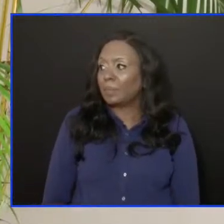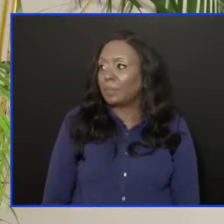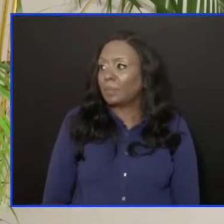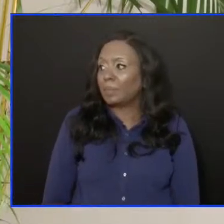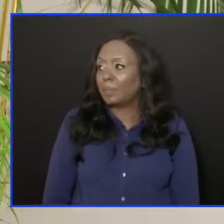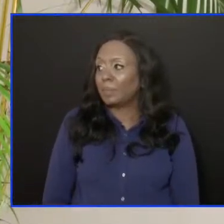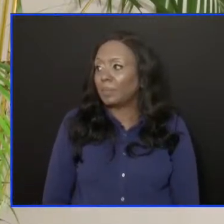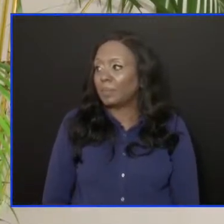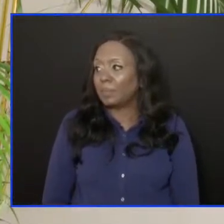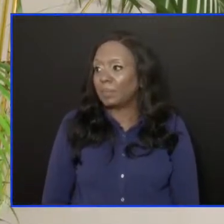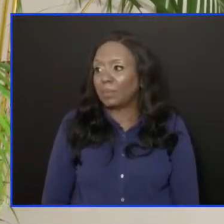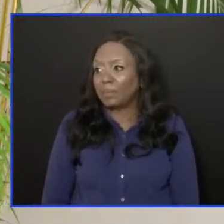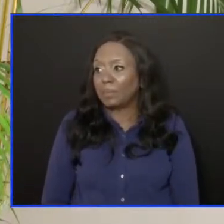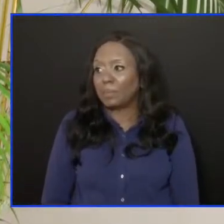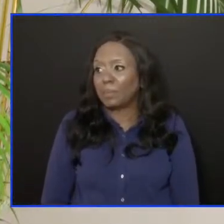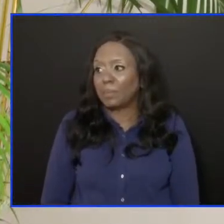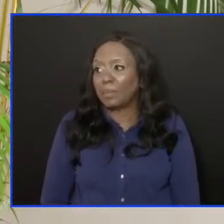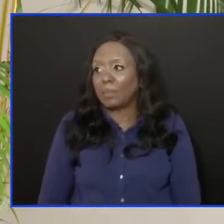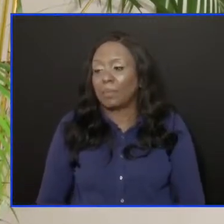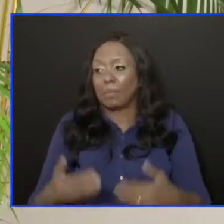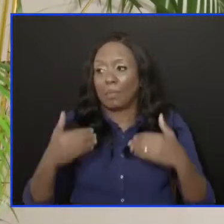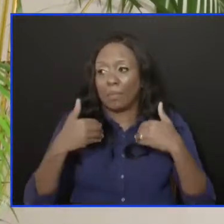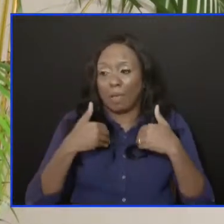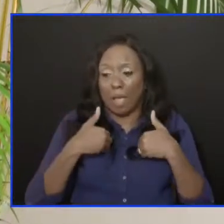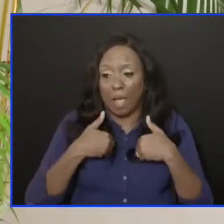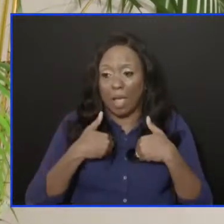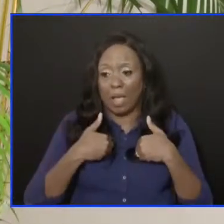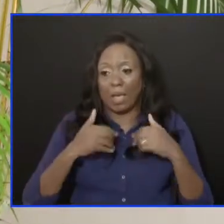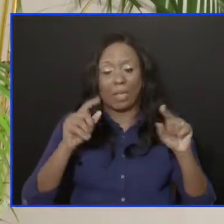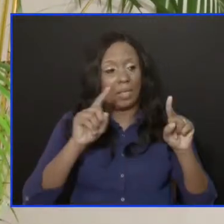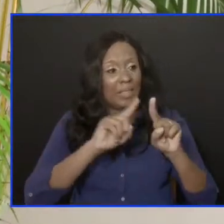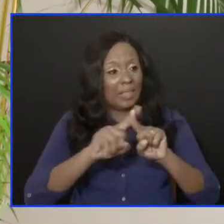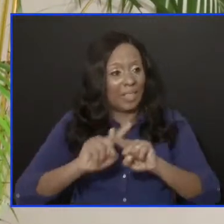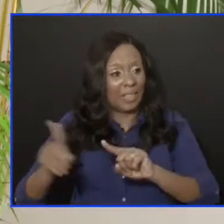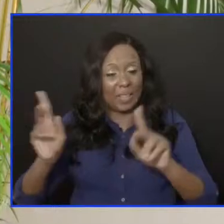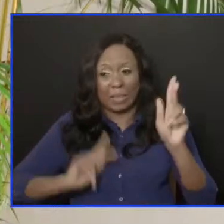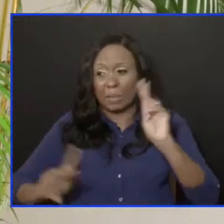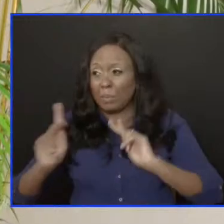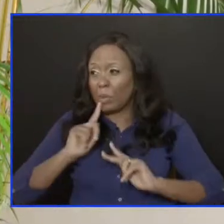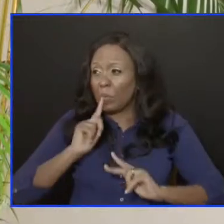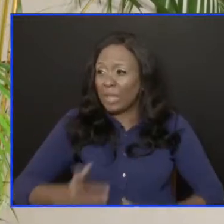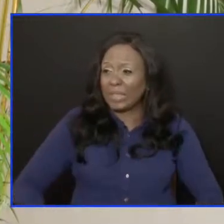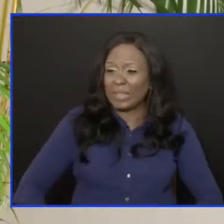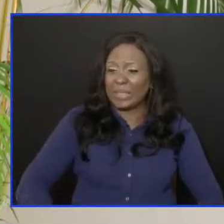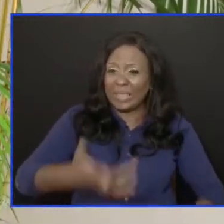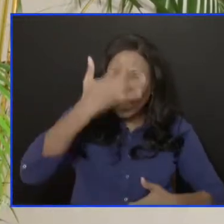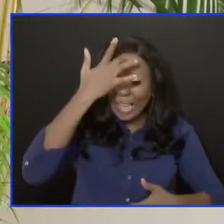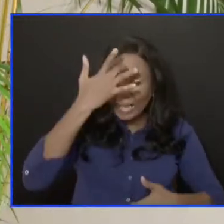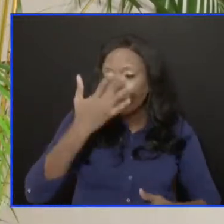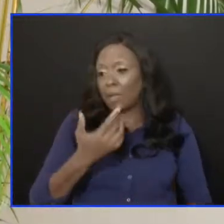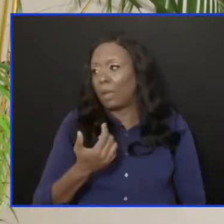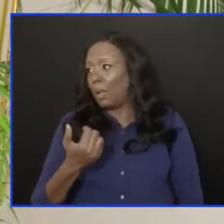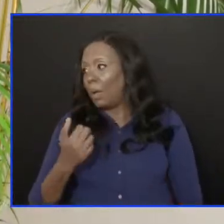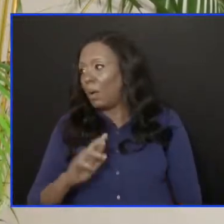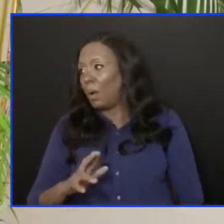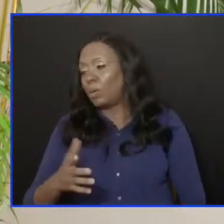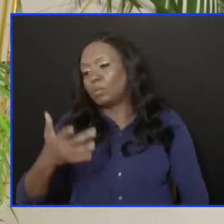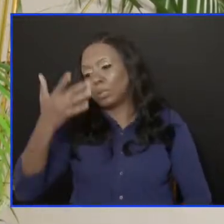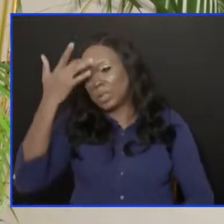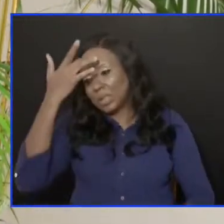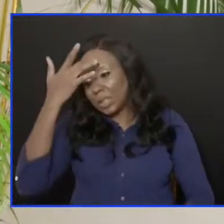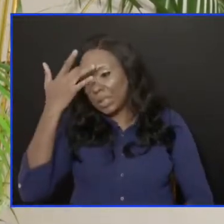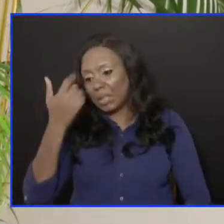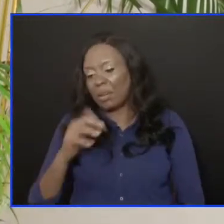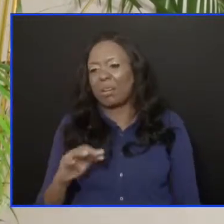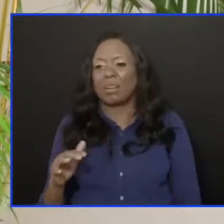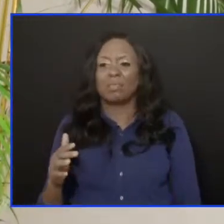yellow, and green. Individuals who have been assessed as green remain in their homes, and persons who